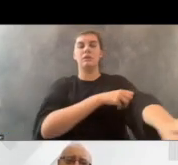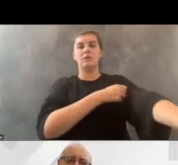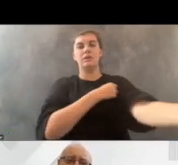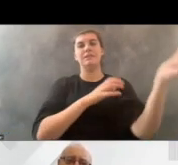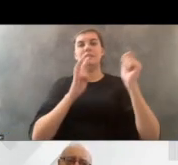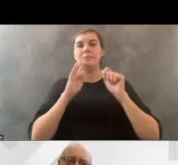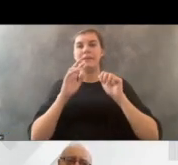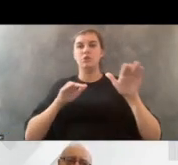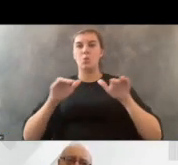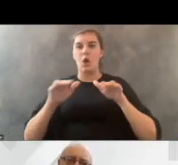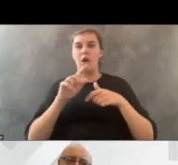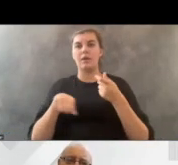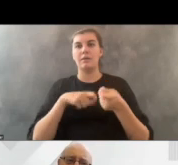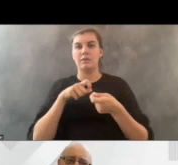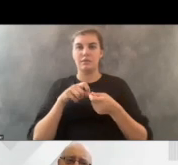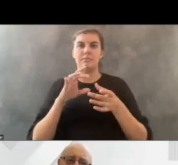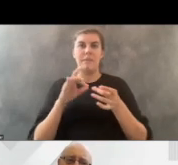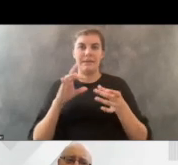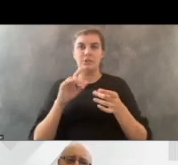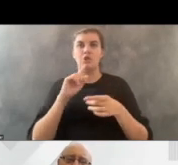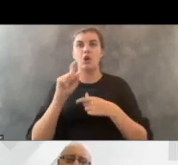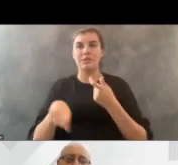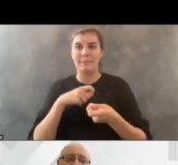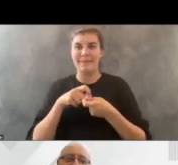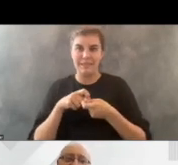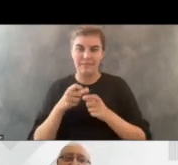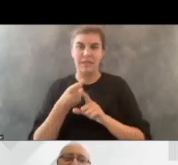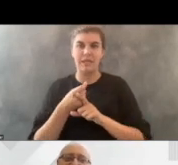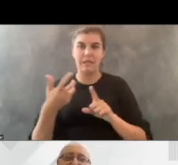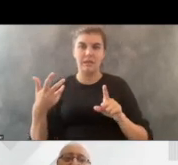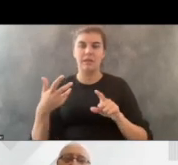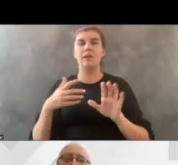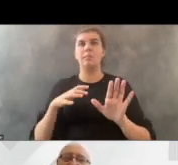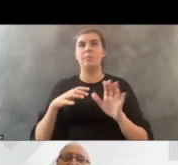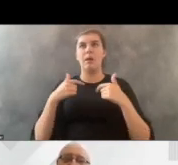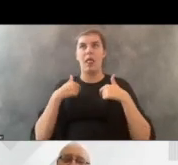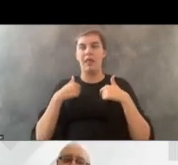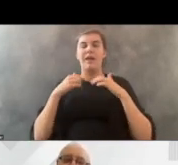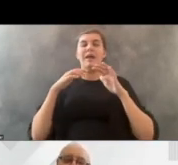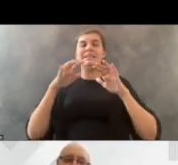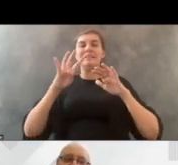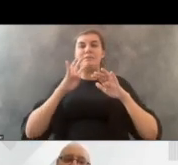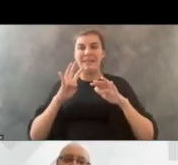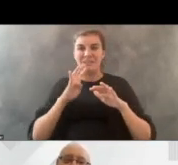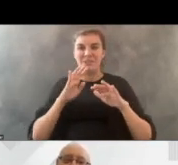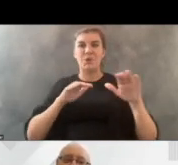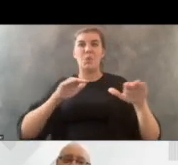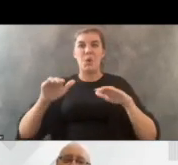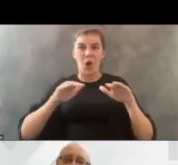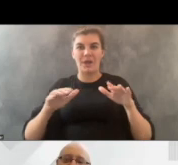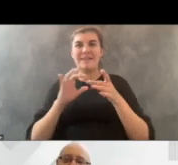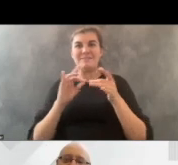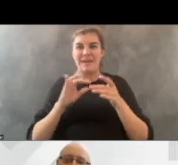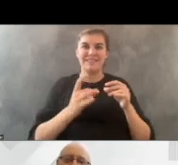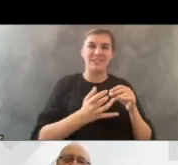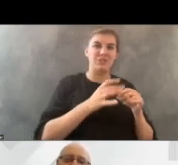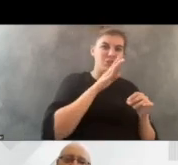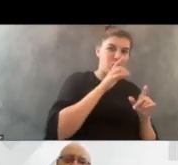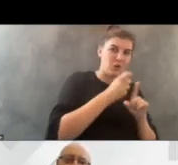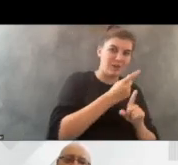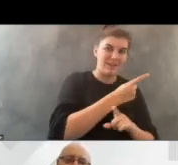decibels in total. So we don't want anybody to lose their hearing over these